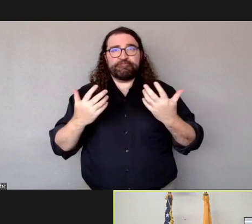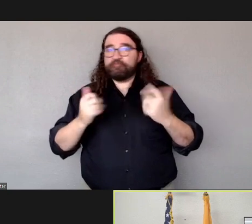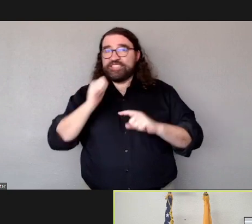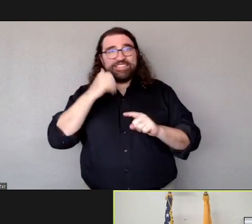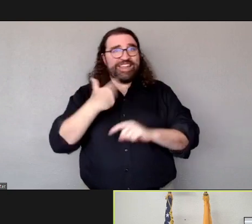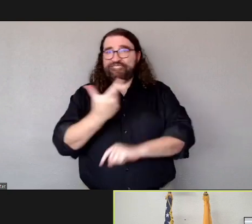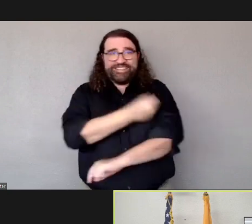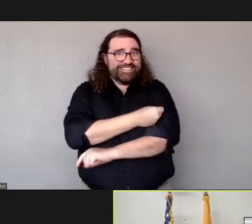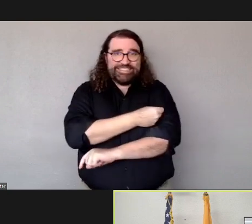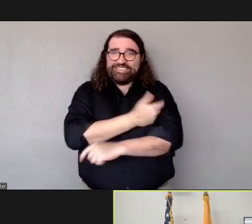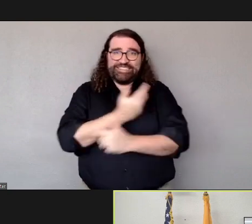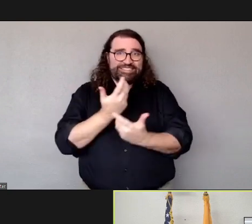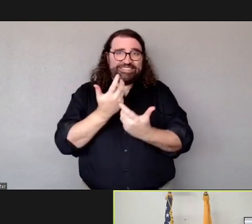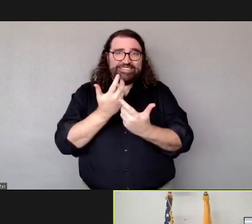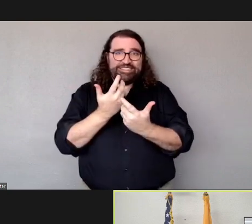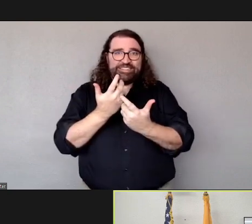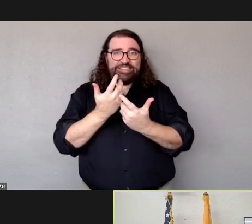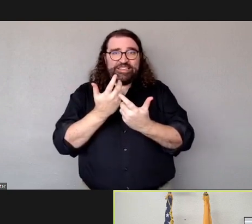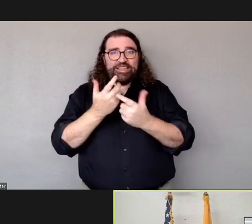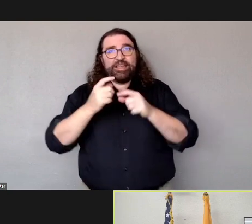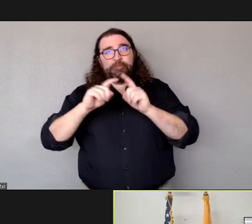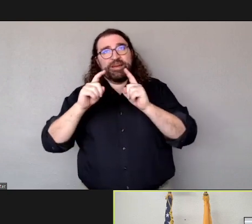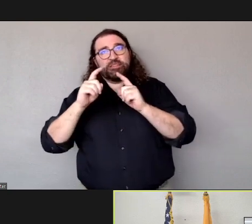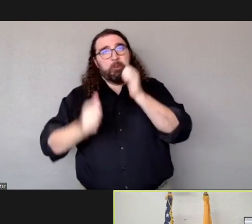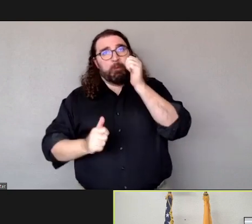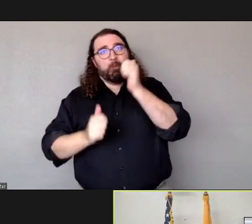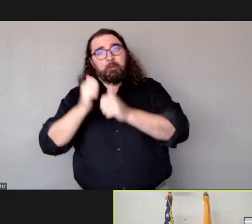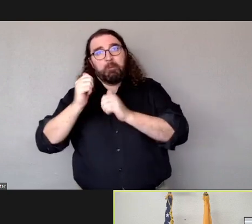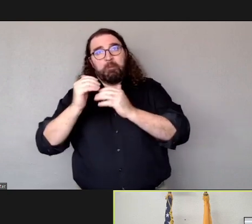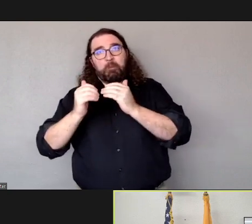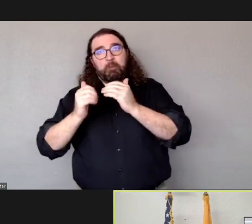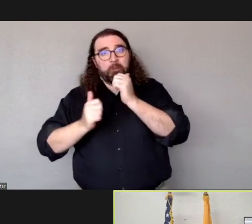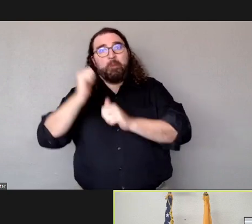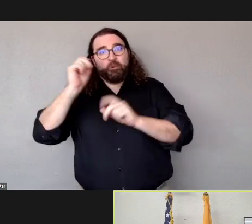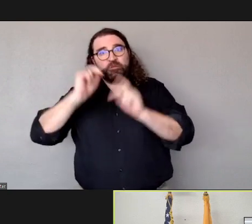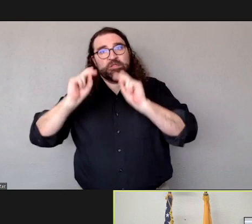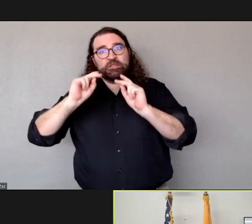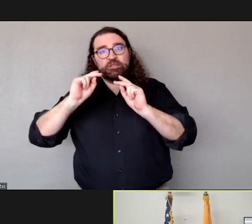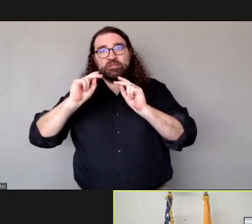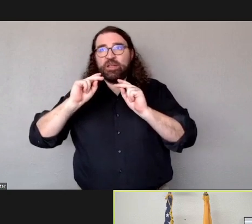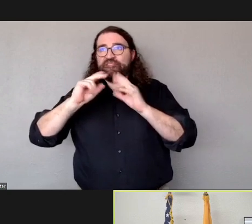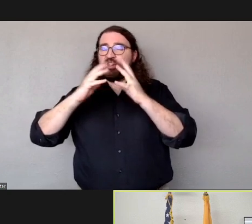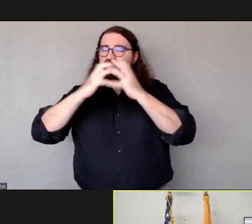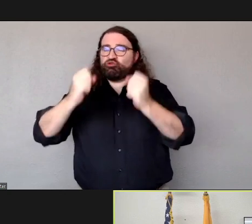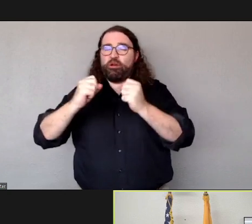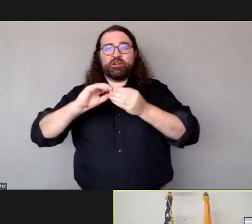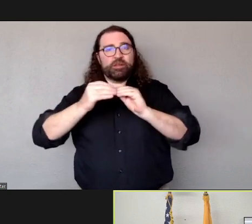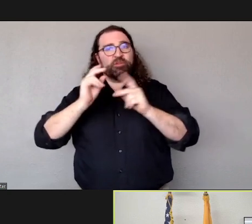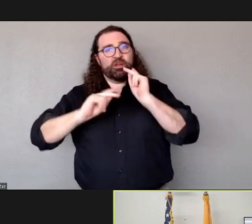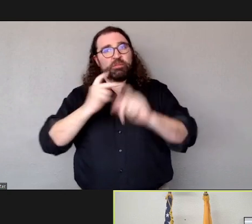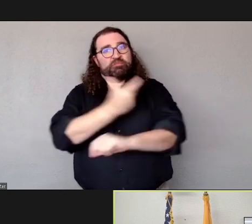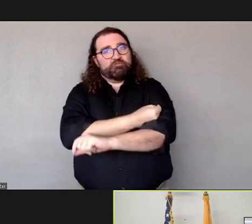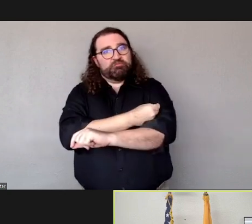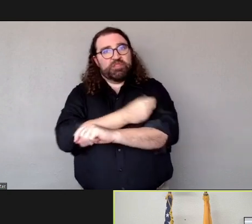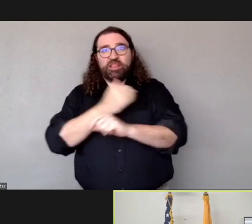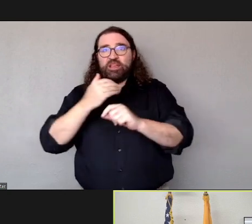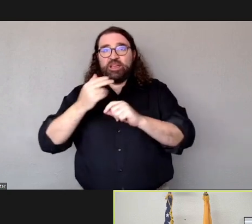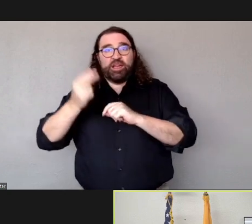unvaccinated individuals, despite the fact that an overwhelming number of folks who have been vaccinated, a very high